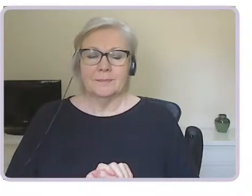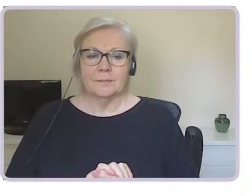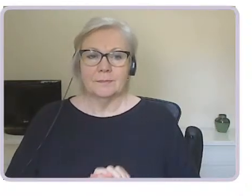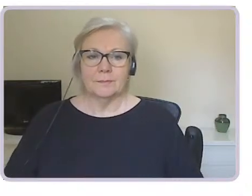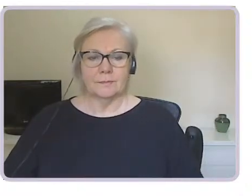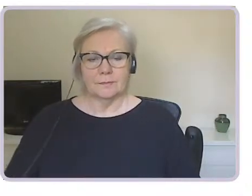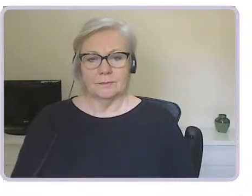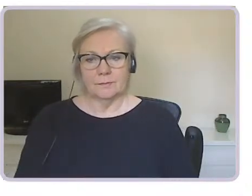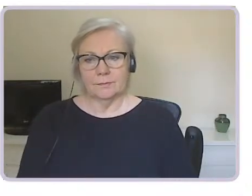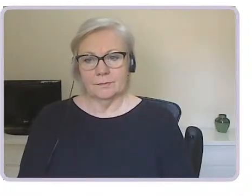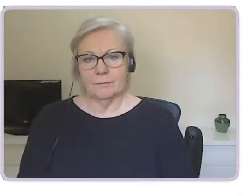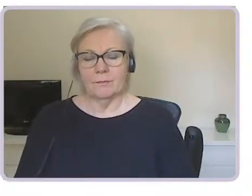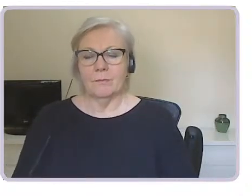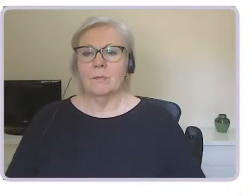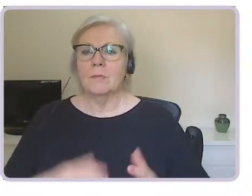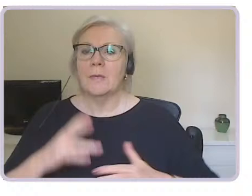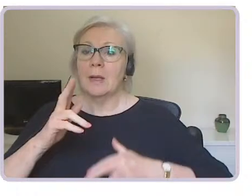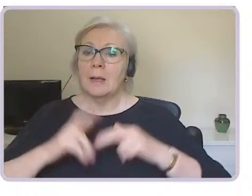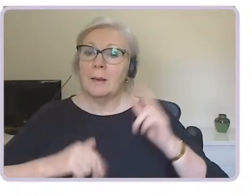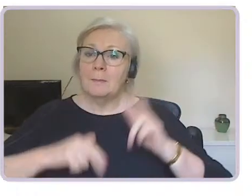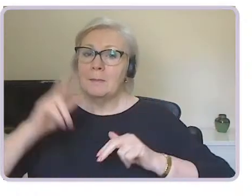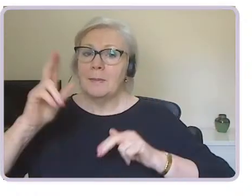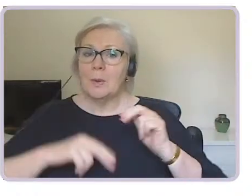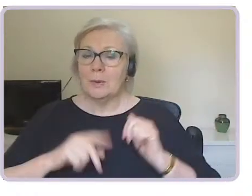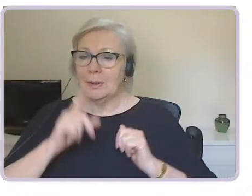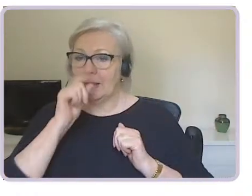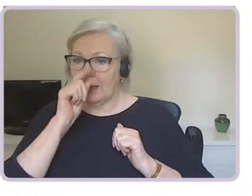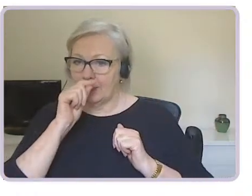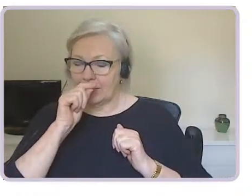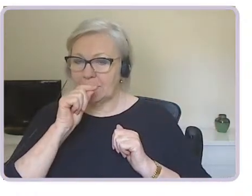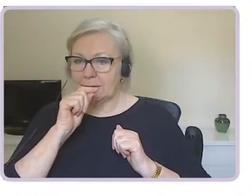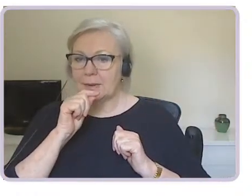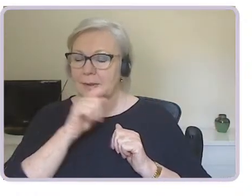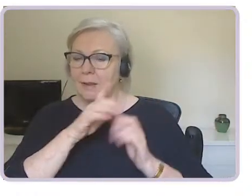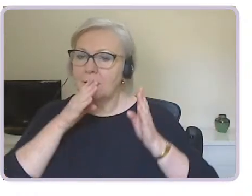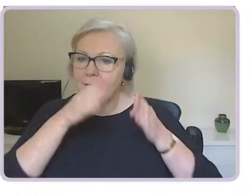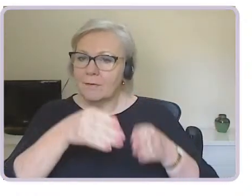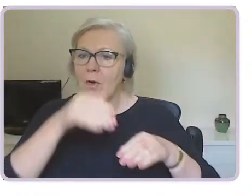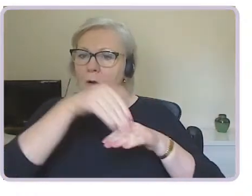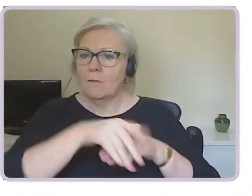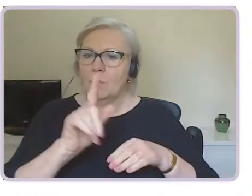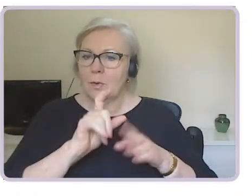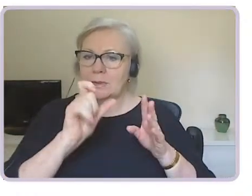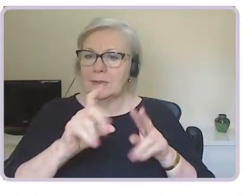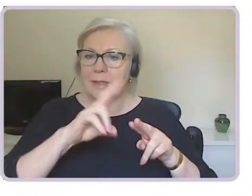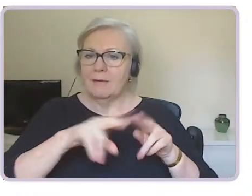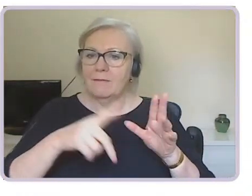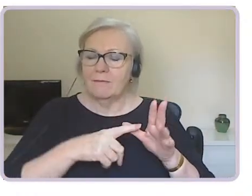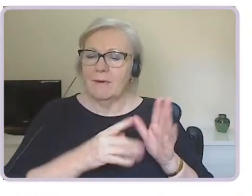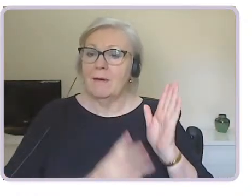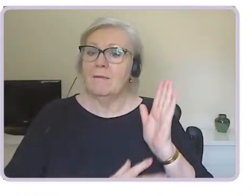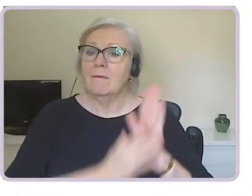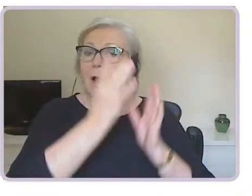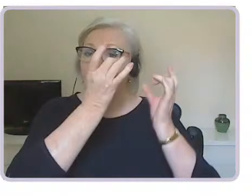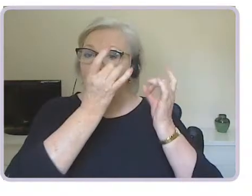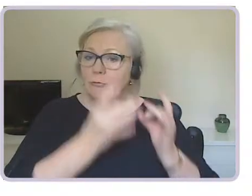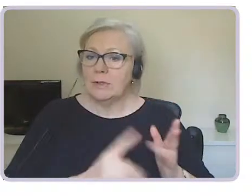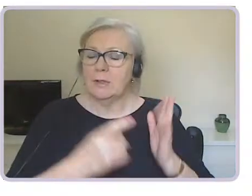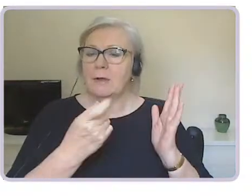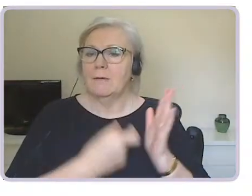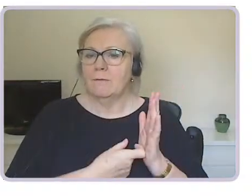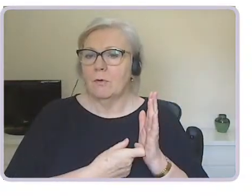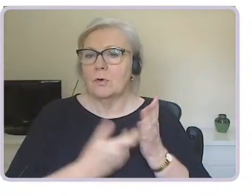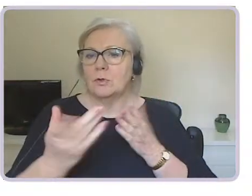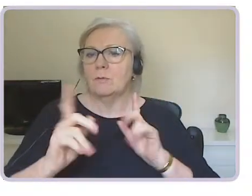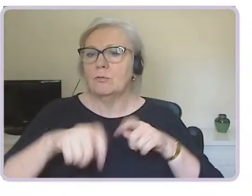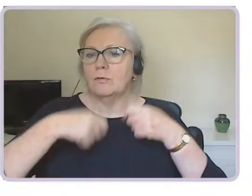So the building capability arm of the project focuses on CFA's Fire Ready for Community Service Providers program. It's a bit of